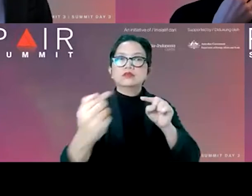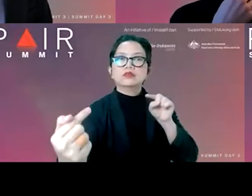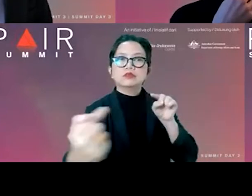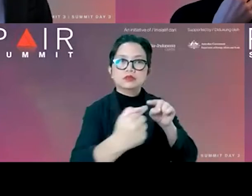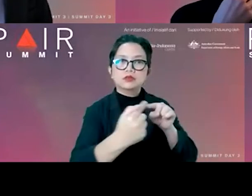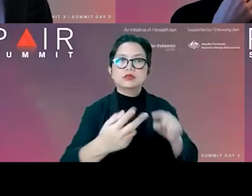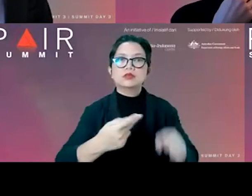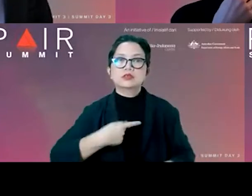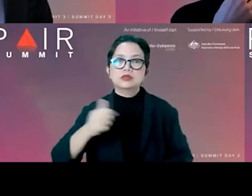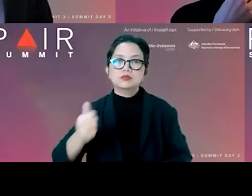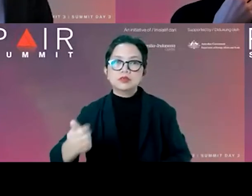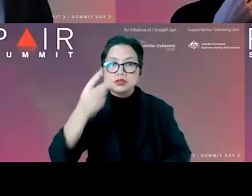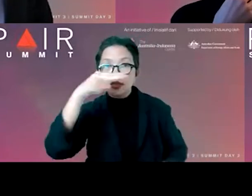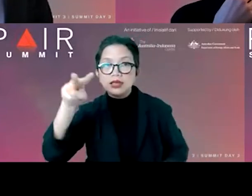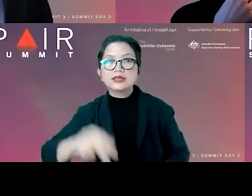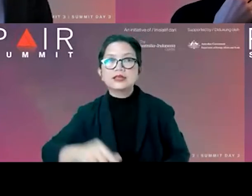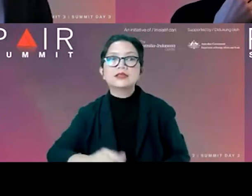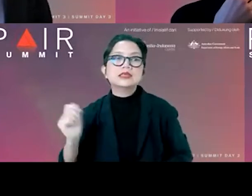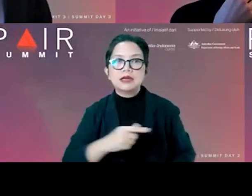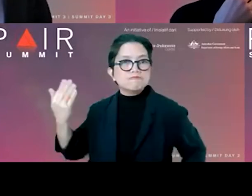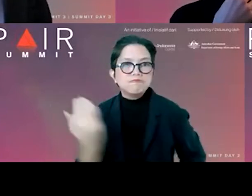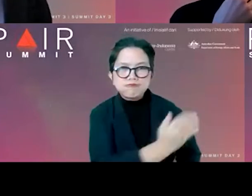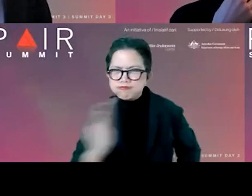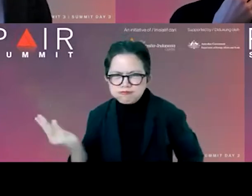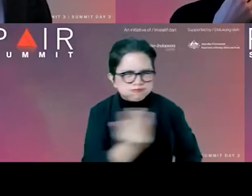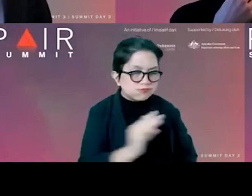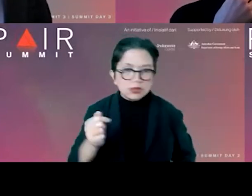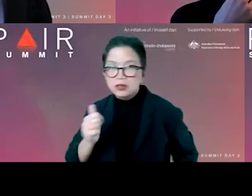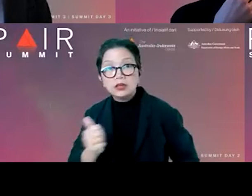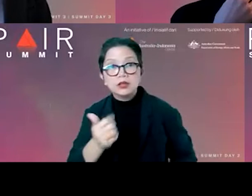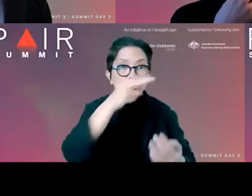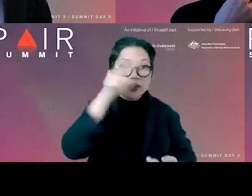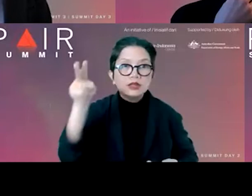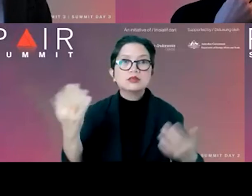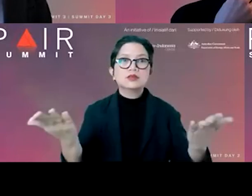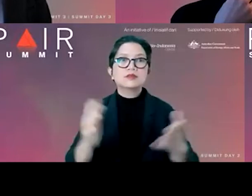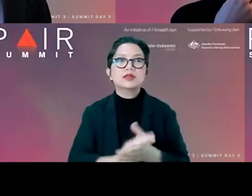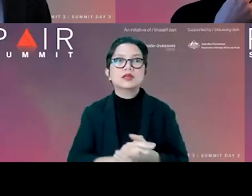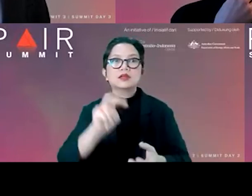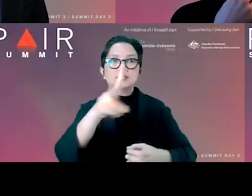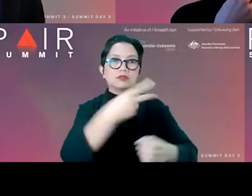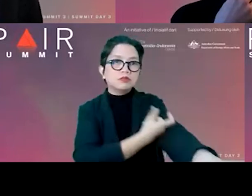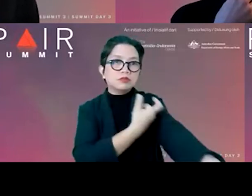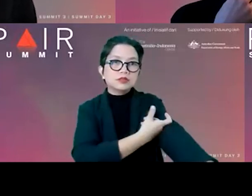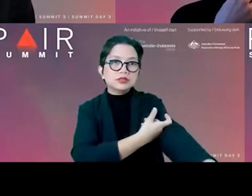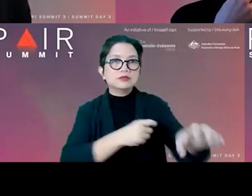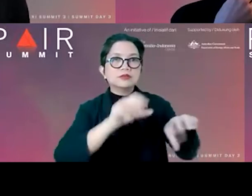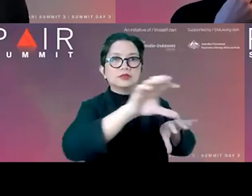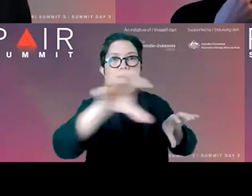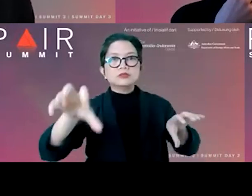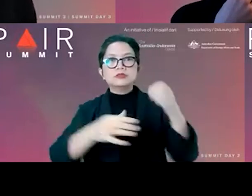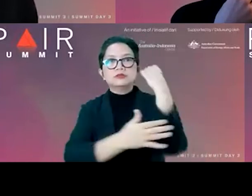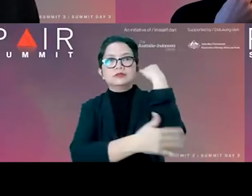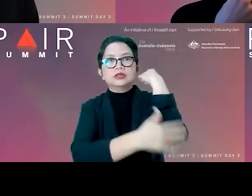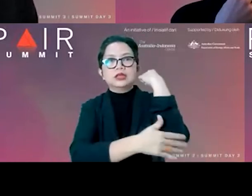quickly vaccine makers have come in. We're now seeing certain countries require booster shots. So I think